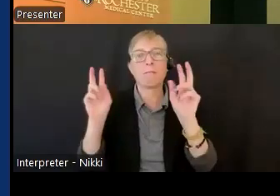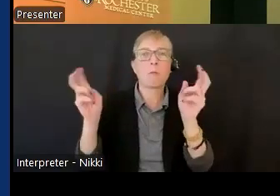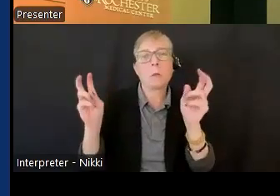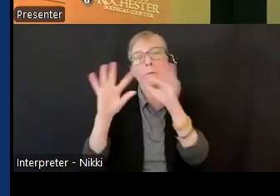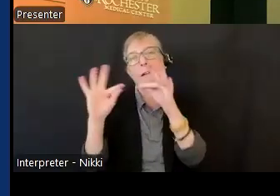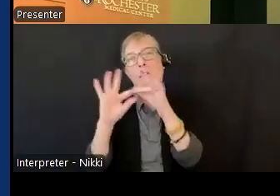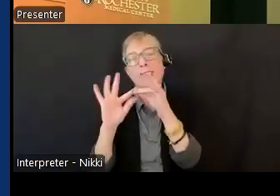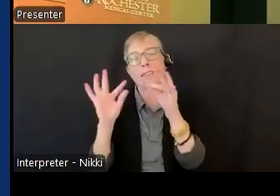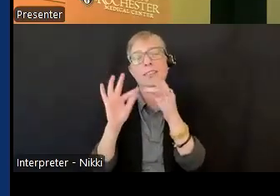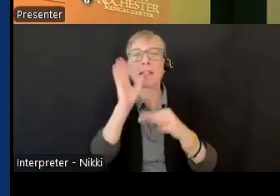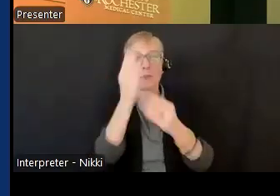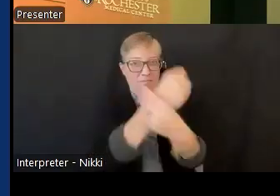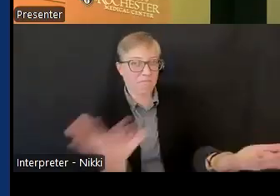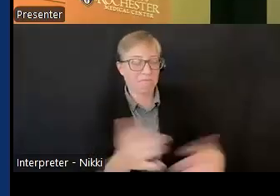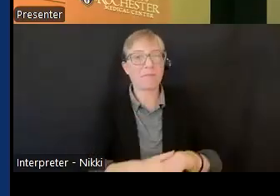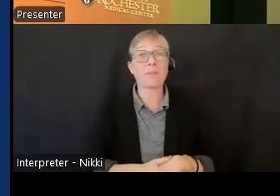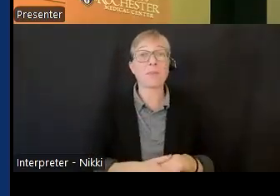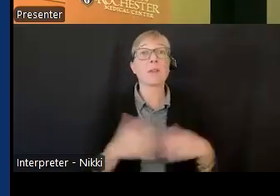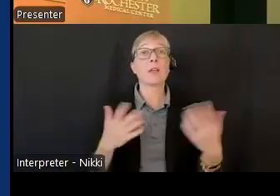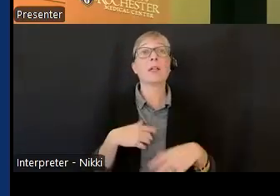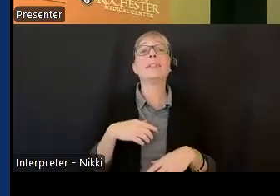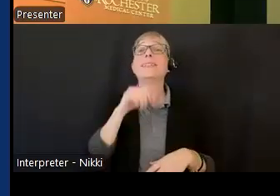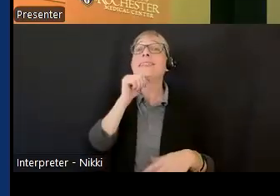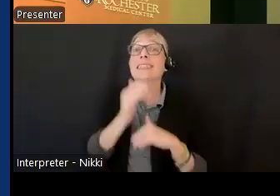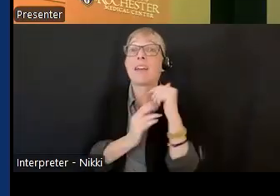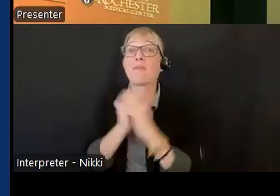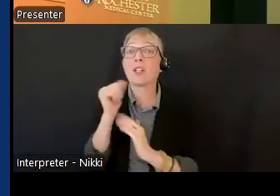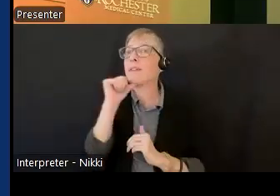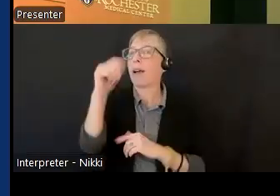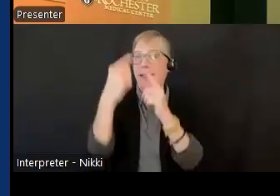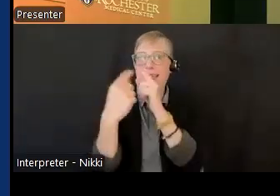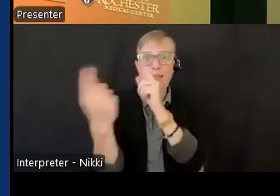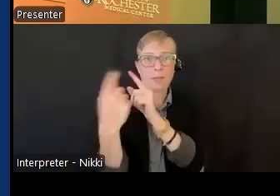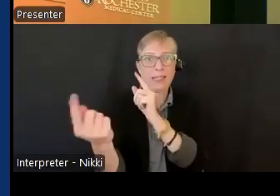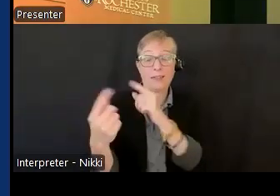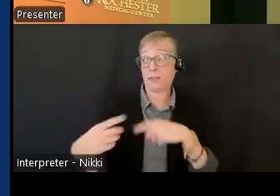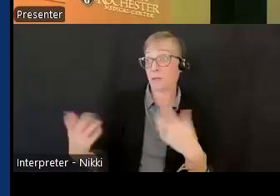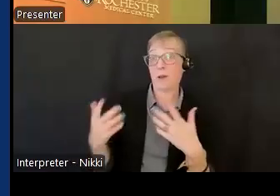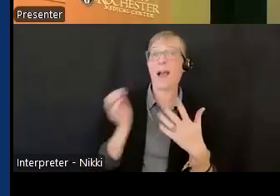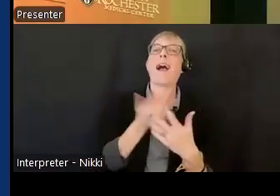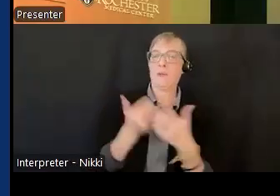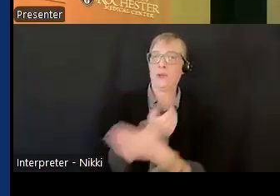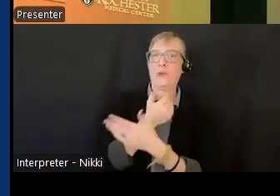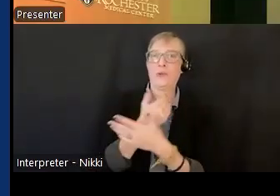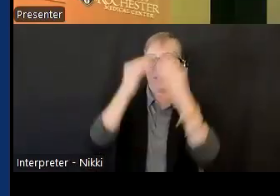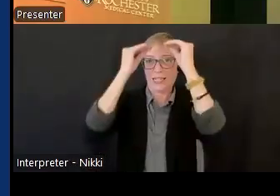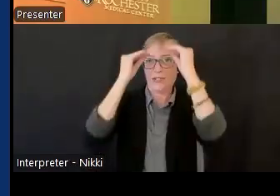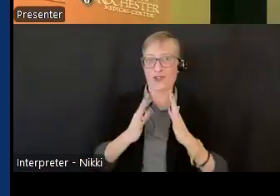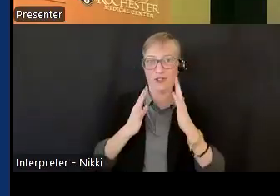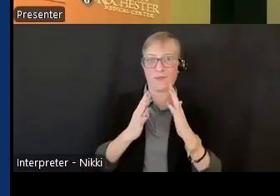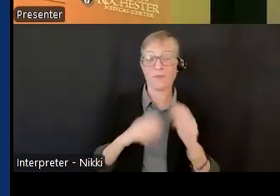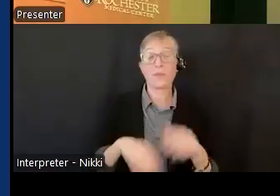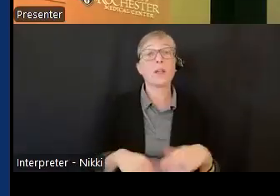He said, discomfort is not the enemy, it is our new teacher. So the discomfort of these regulatory